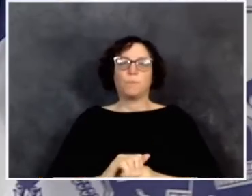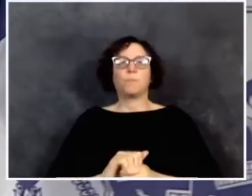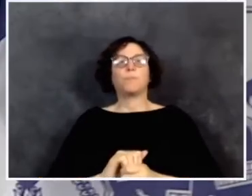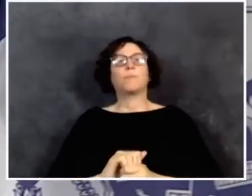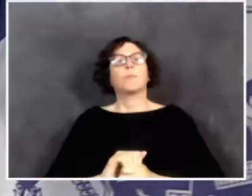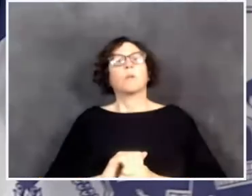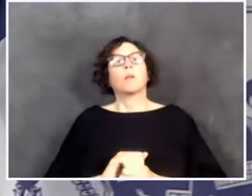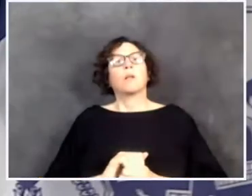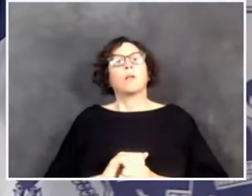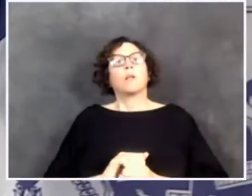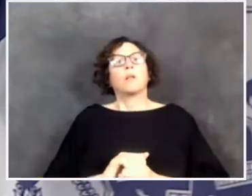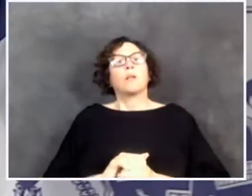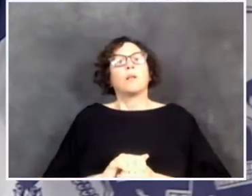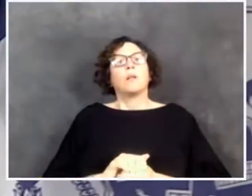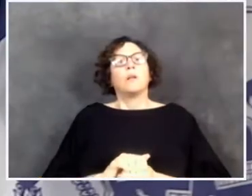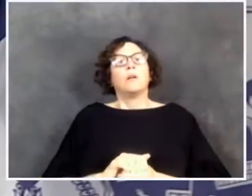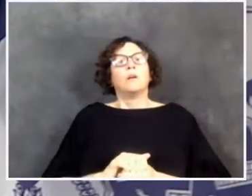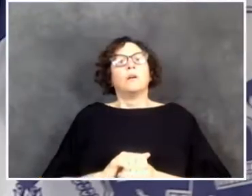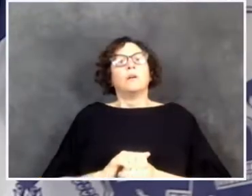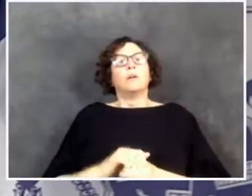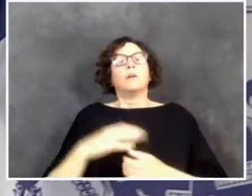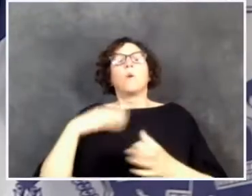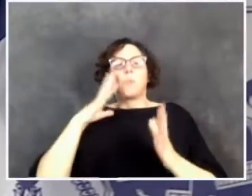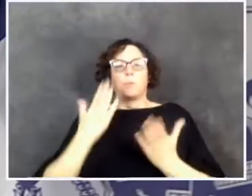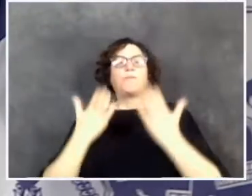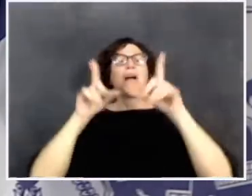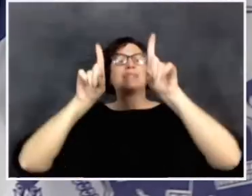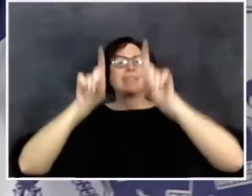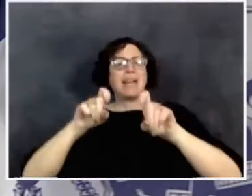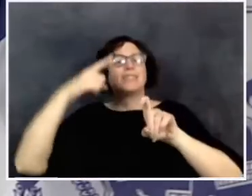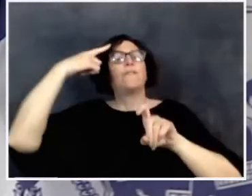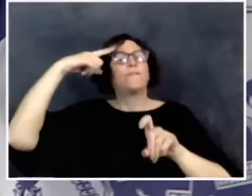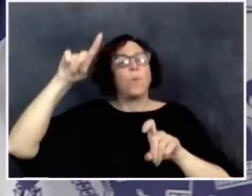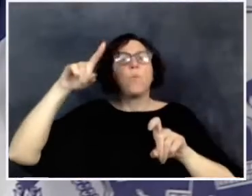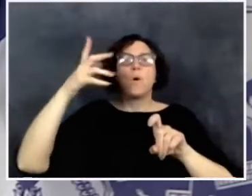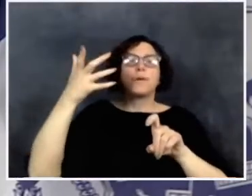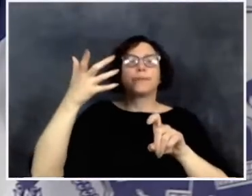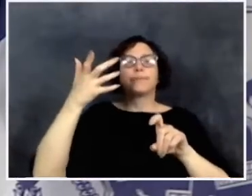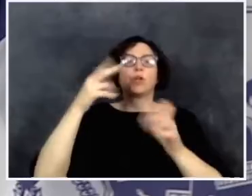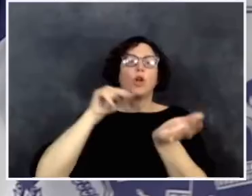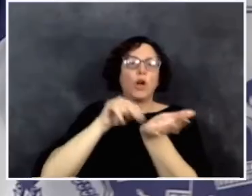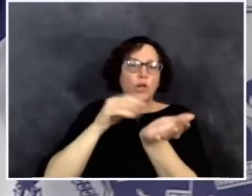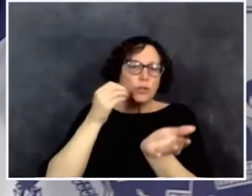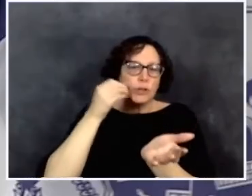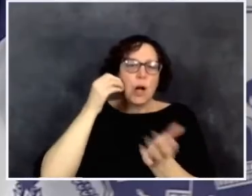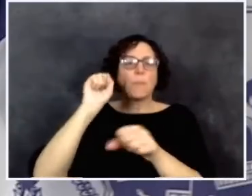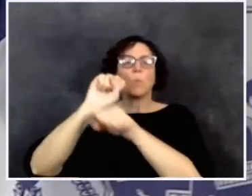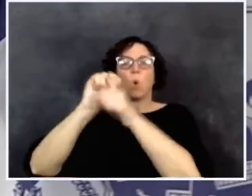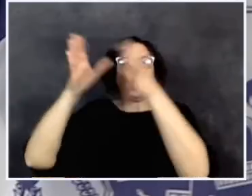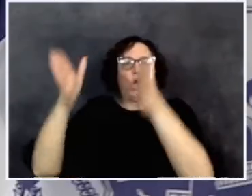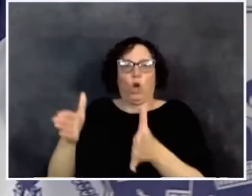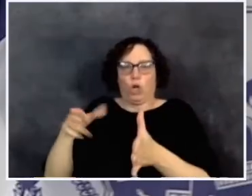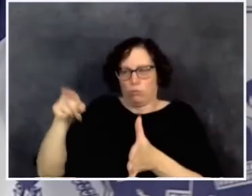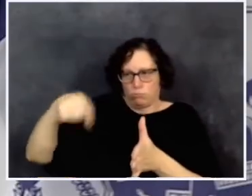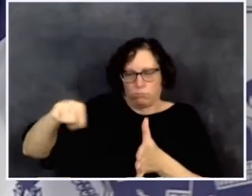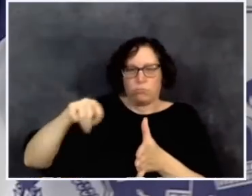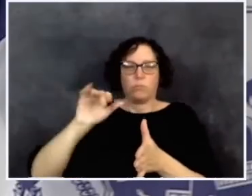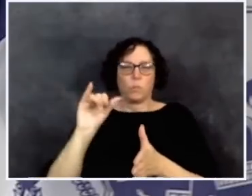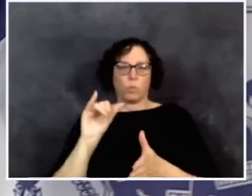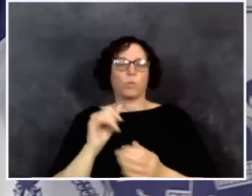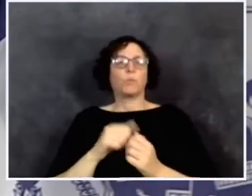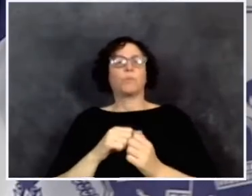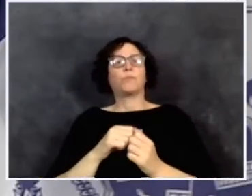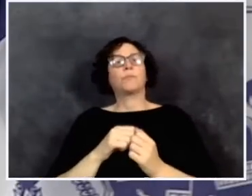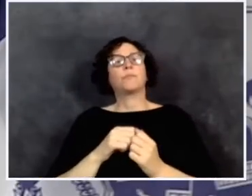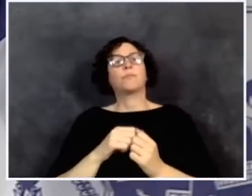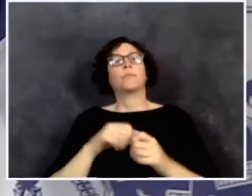that manner. The more test kits we get in, plus the personnel to administer them, plus the PPEs to protect them, the deeper we want